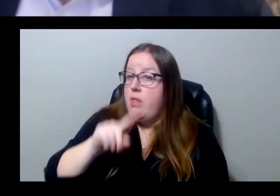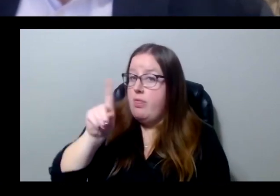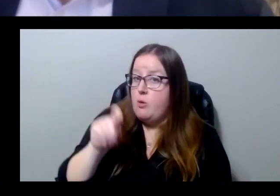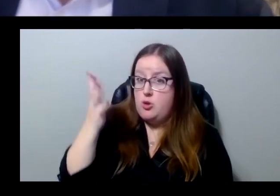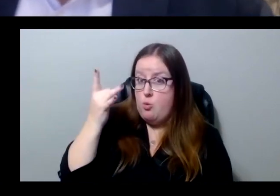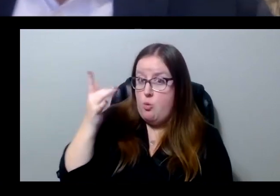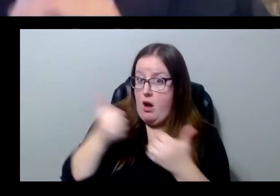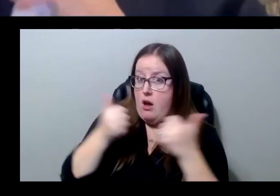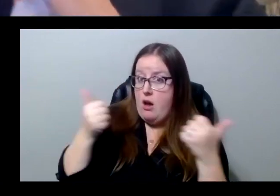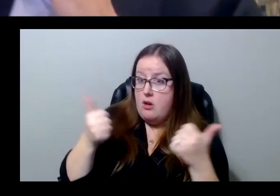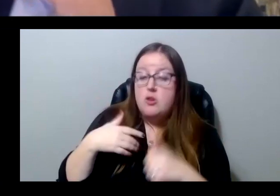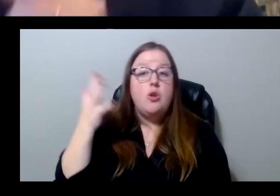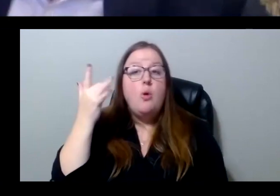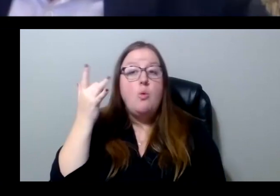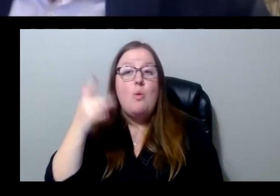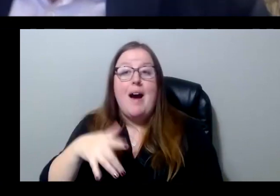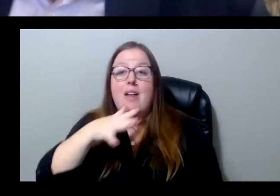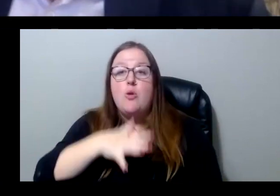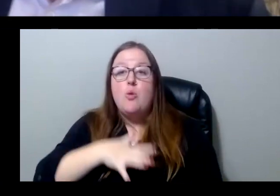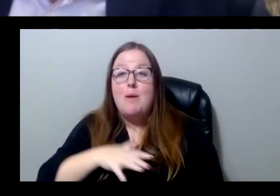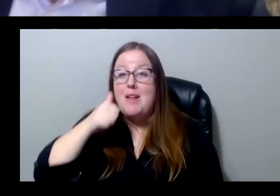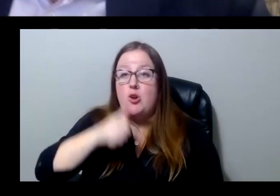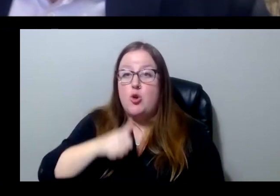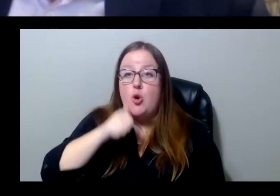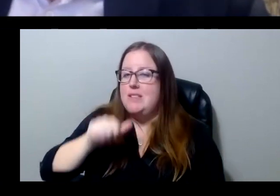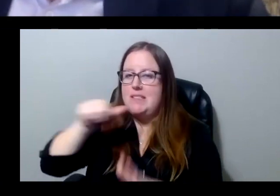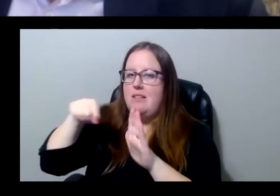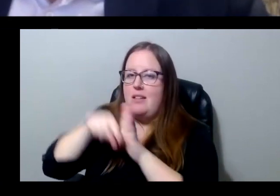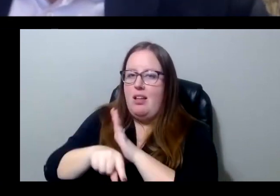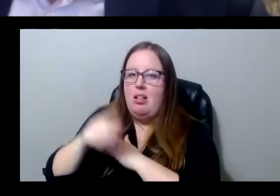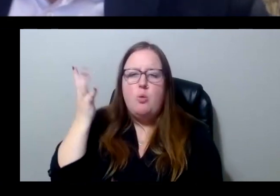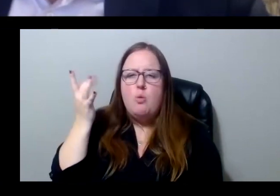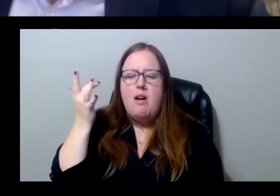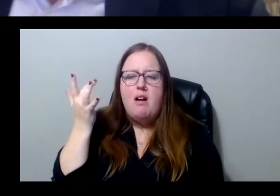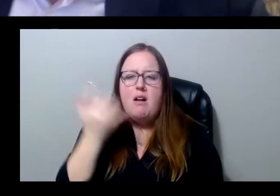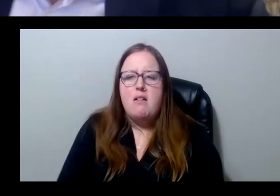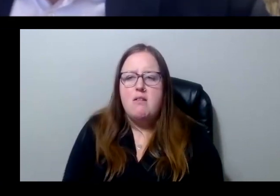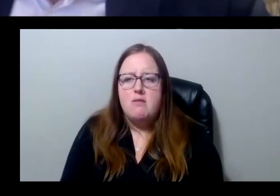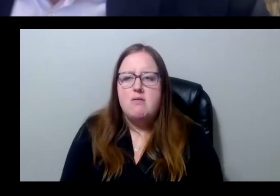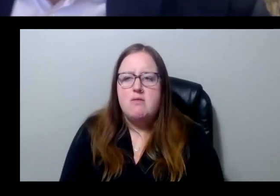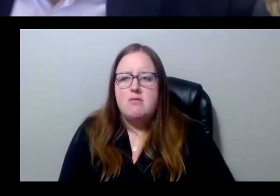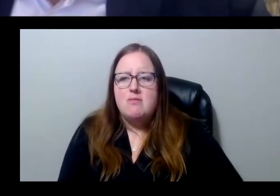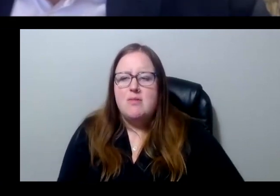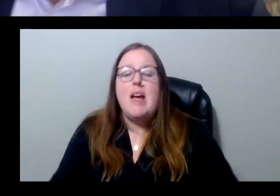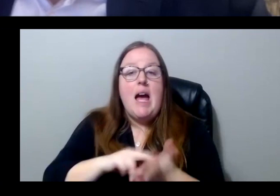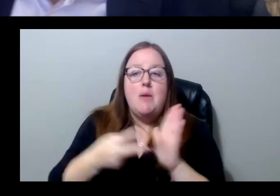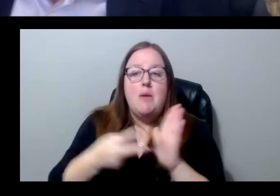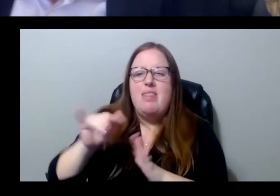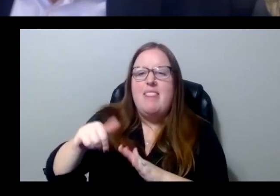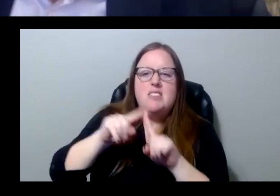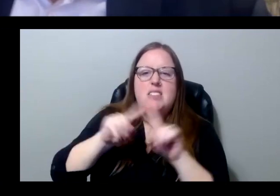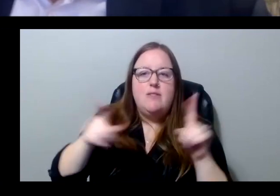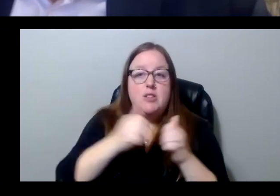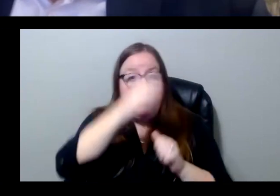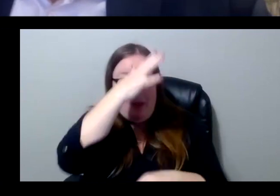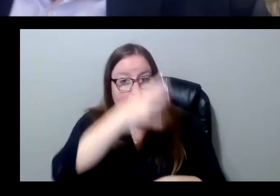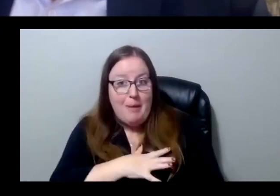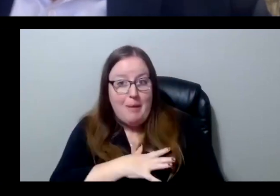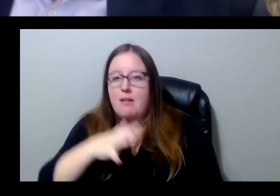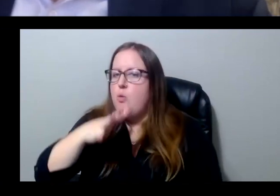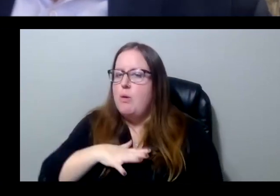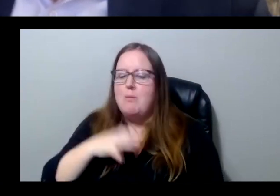your background in social work and in teaching informed the novel, or whether it had any way of influencing what you